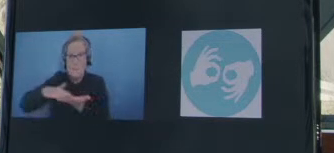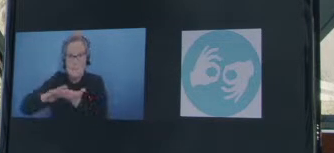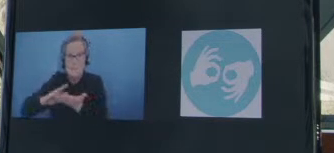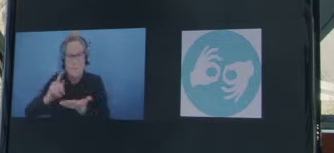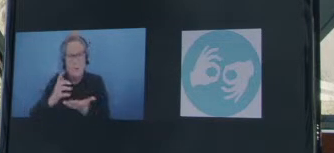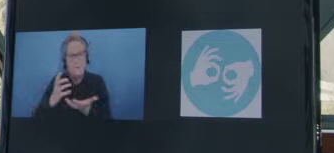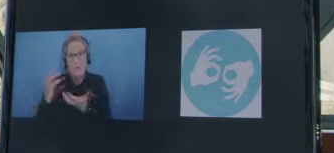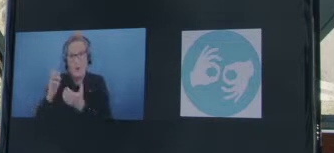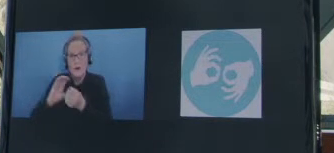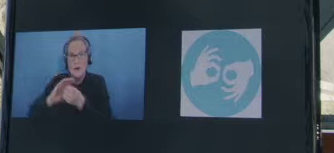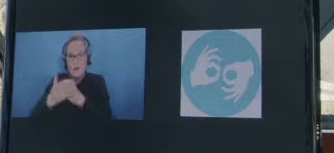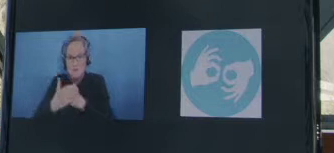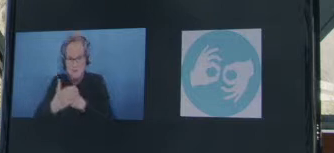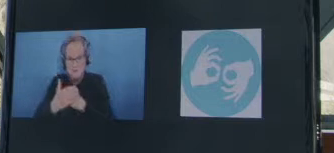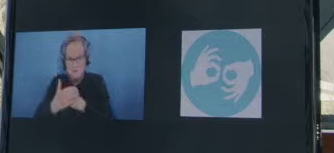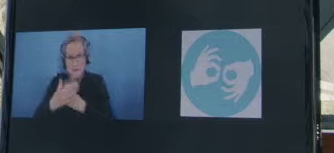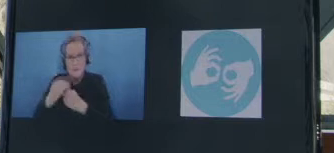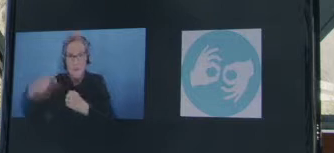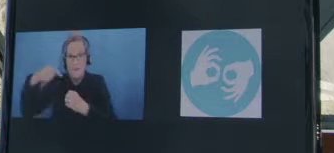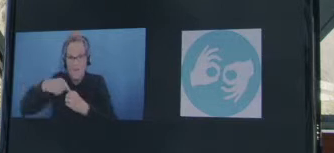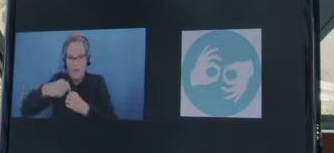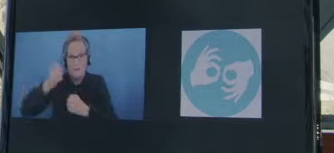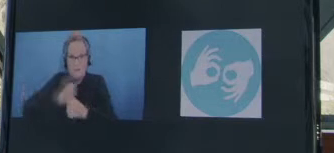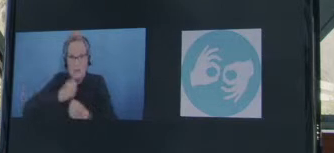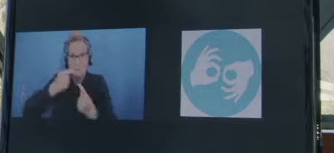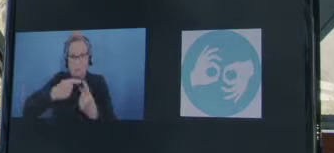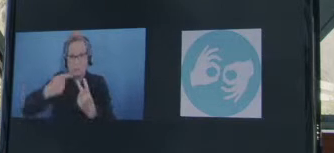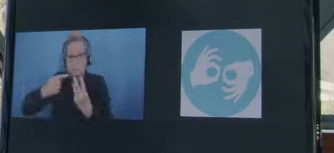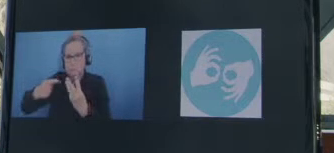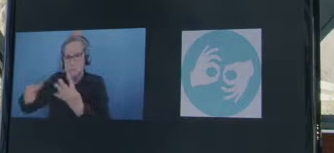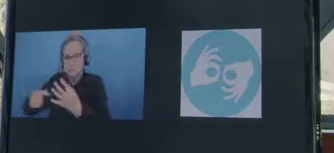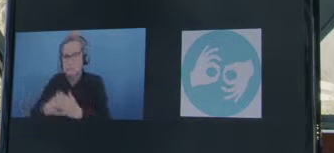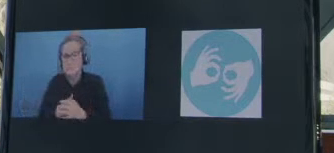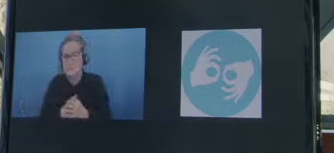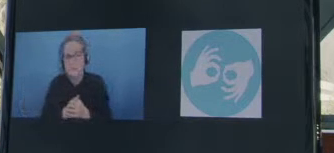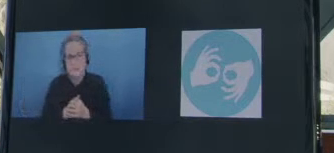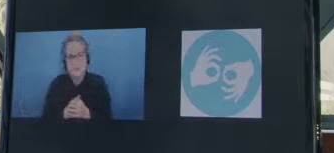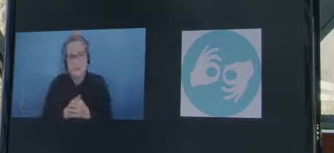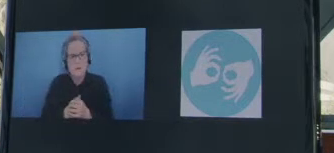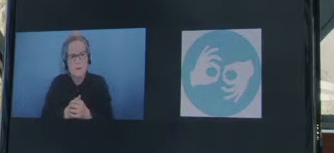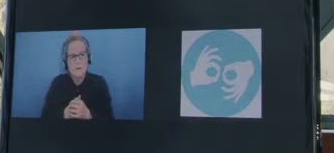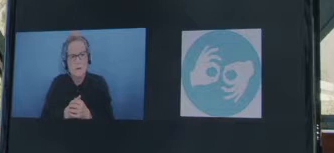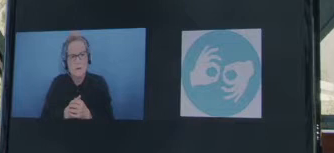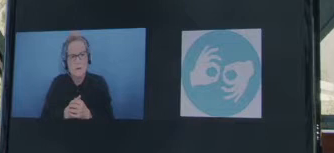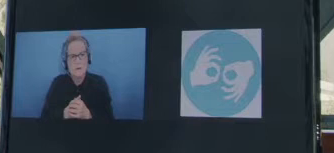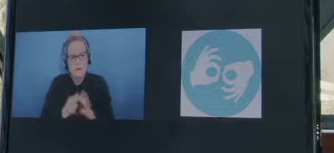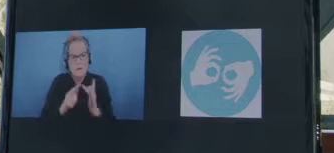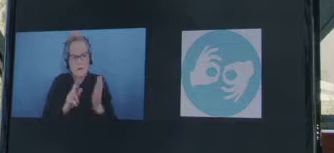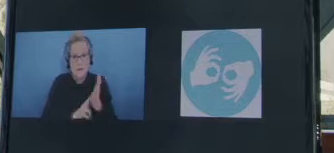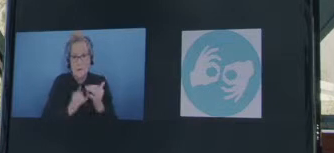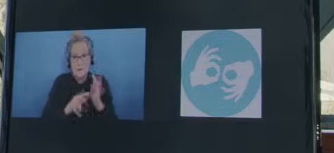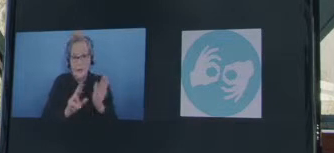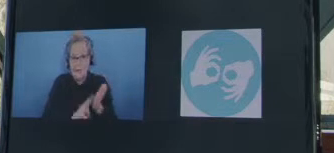husk derivatives. And there's a whole range of applications from insulation, which we need, particularly in